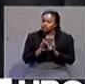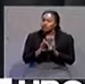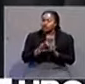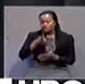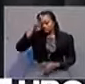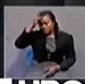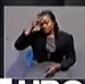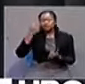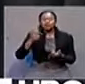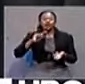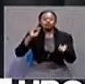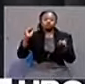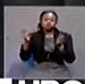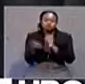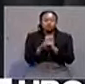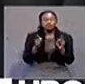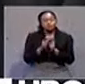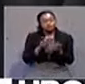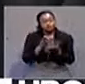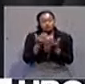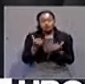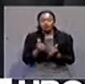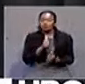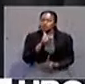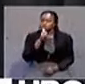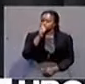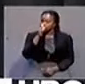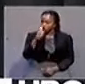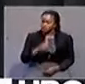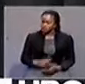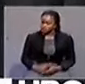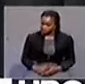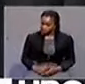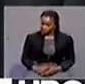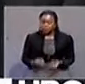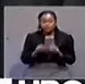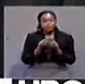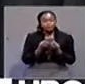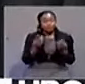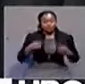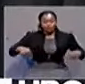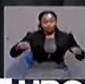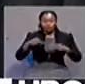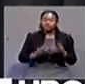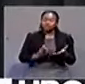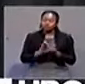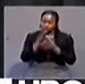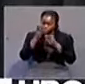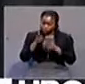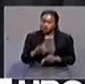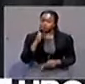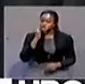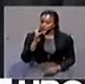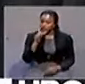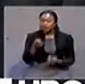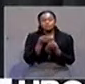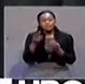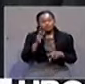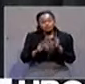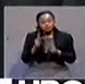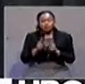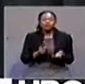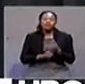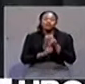area, and we are very proud of it. Many of us, Right Honorable Speaker, are beneficiaries